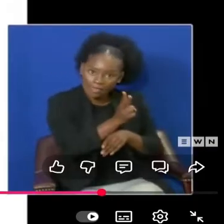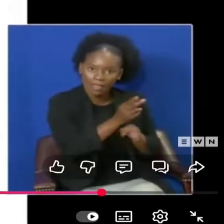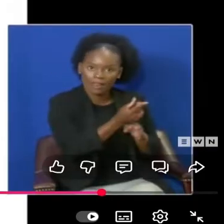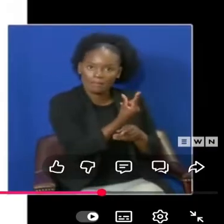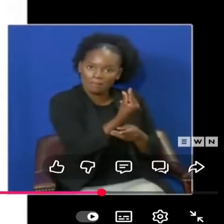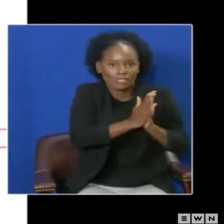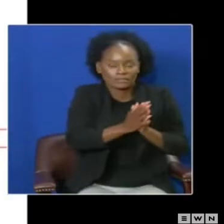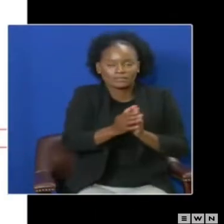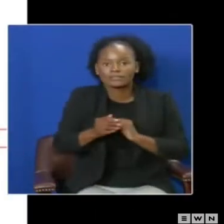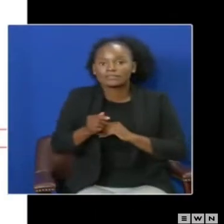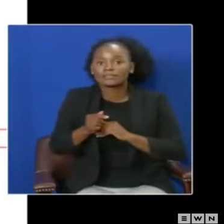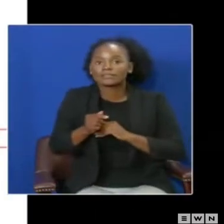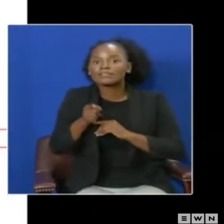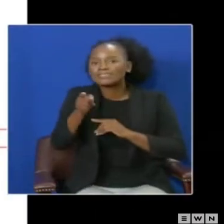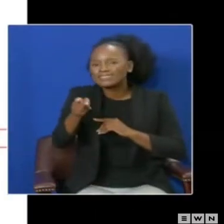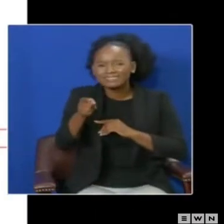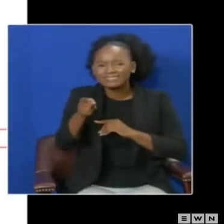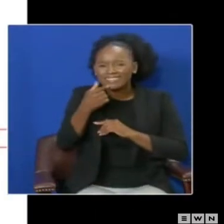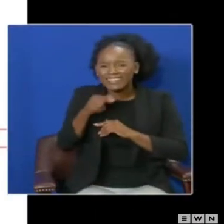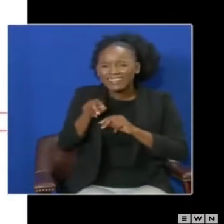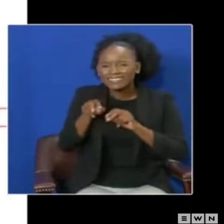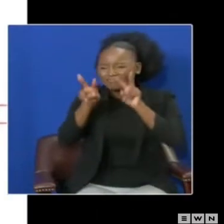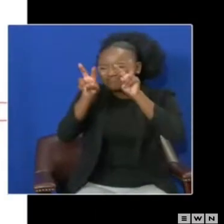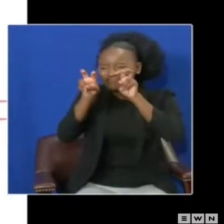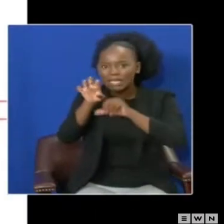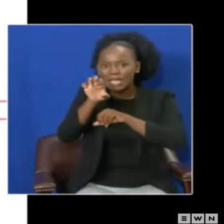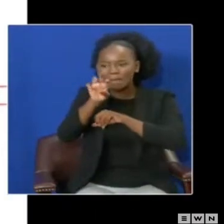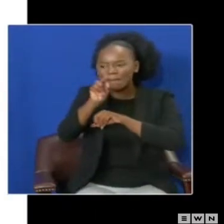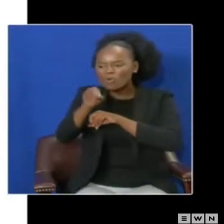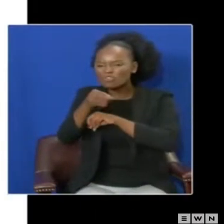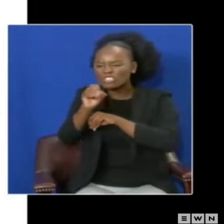Below paragraph 7, and an emoji that I can't make out,